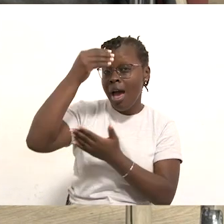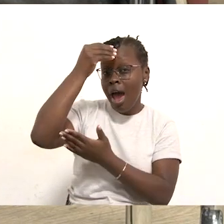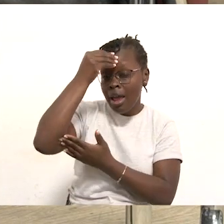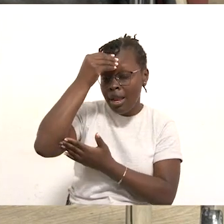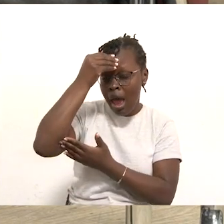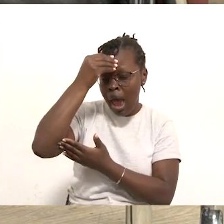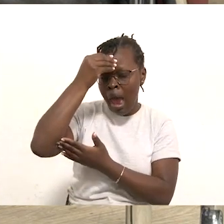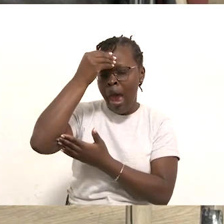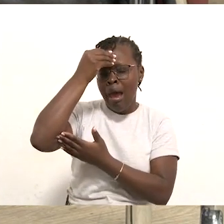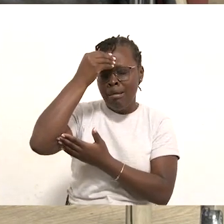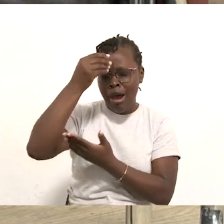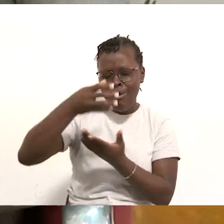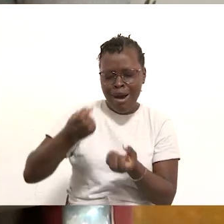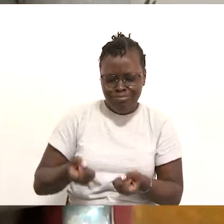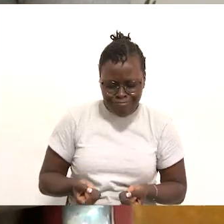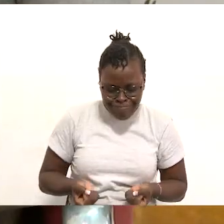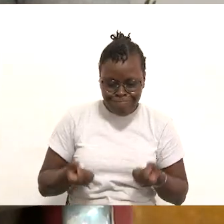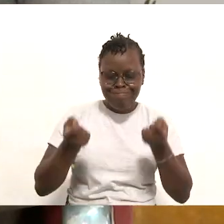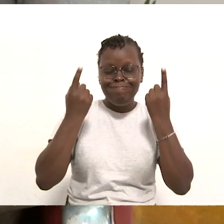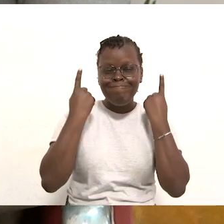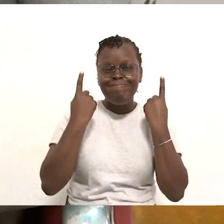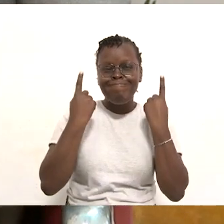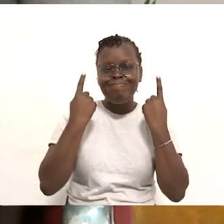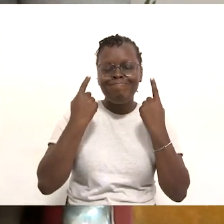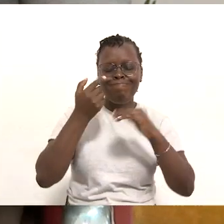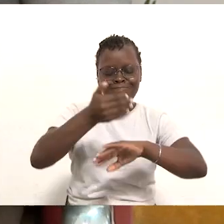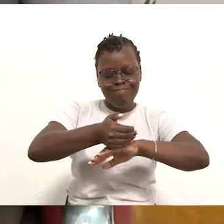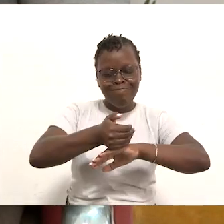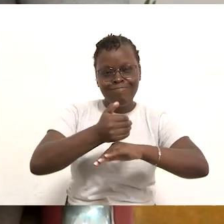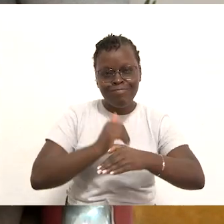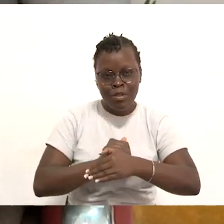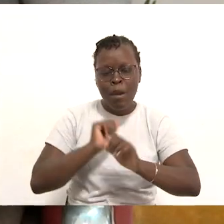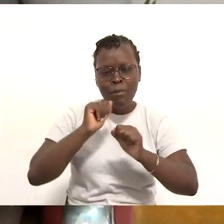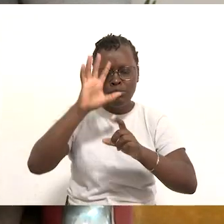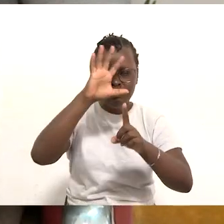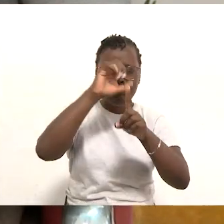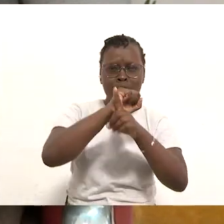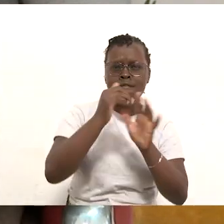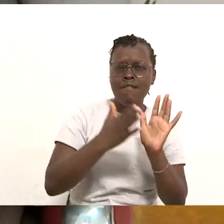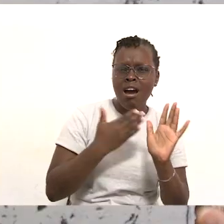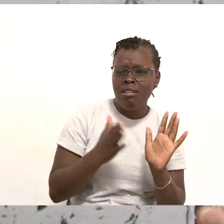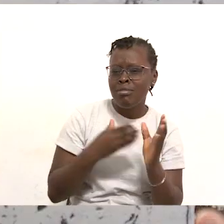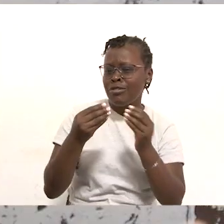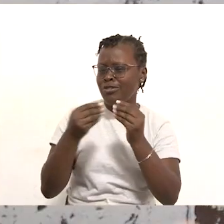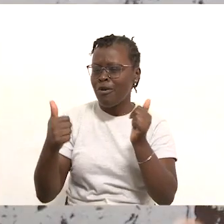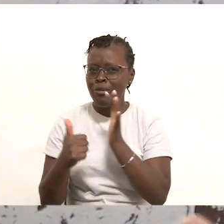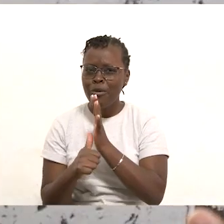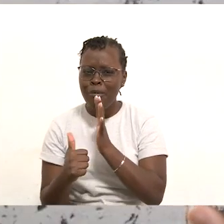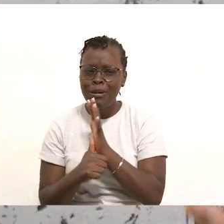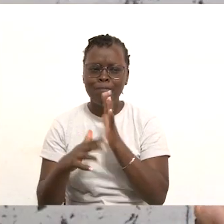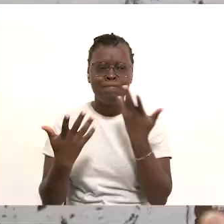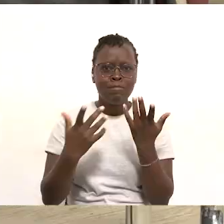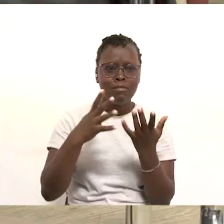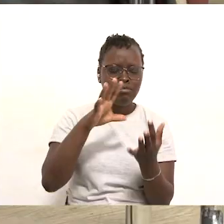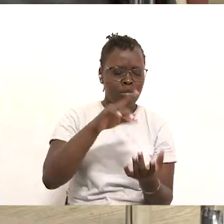on a 360-degree view with their today's skills. They're able to adapt quickly, they're able to solve problems, they're able to